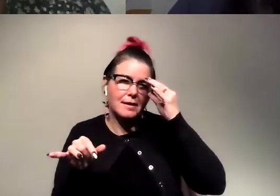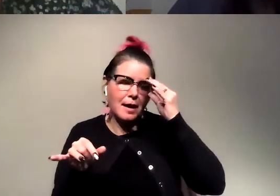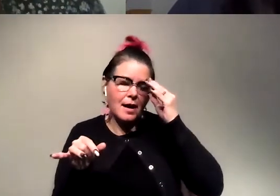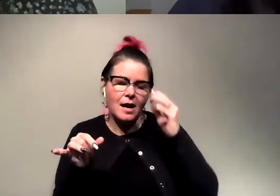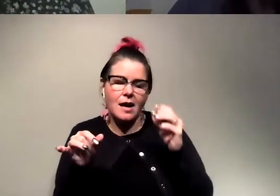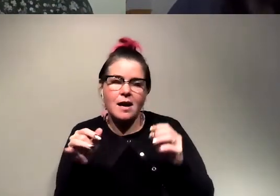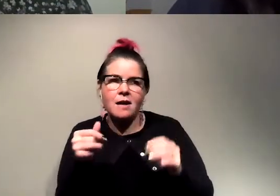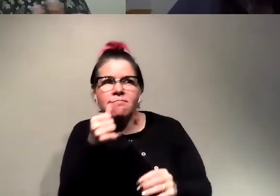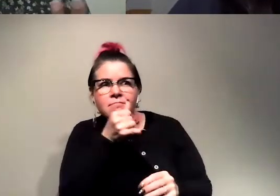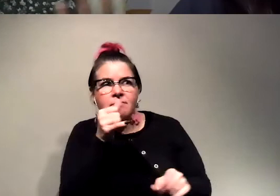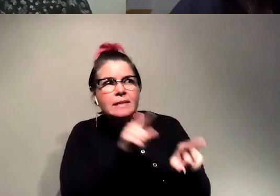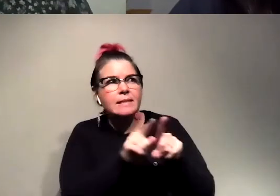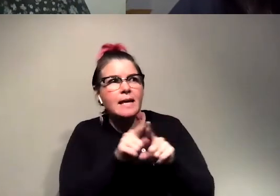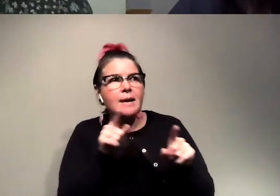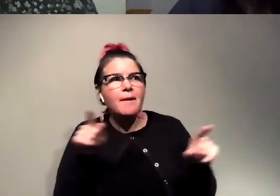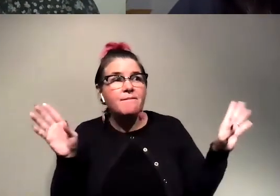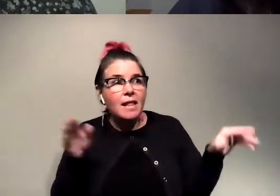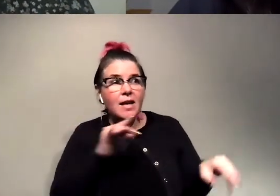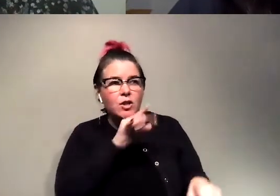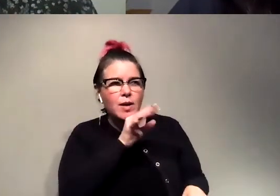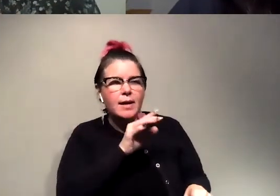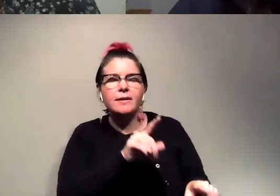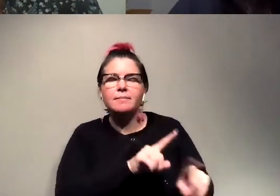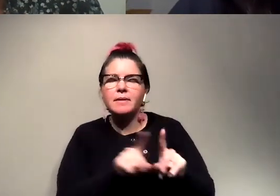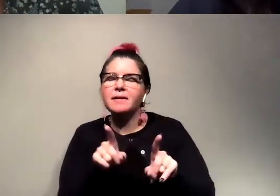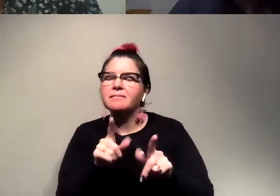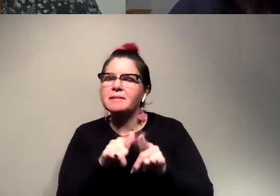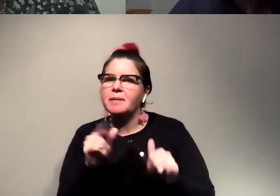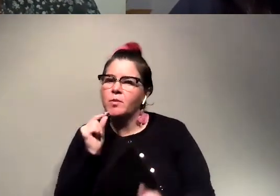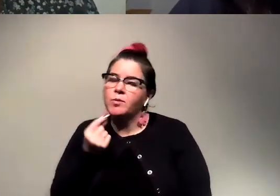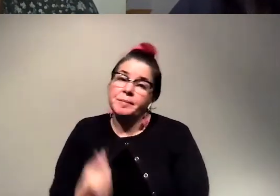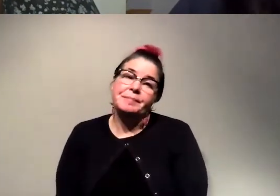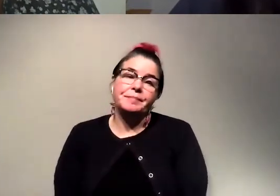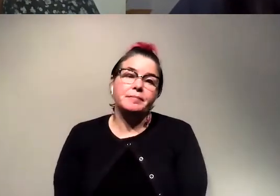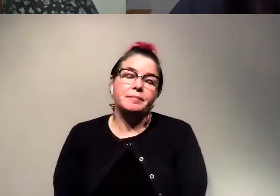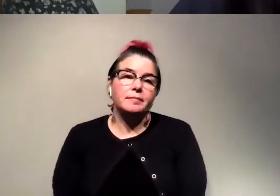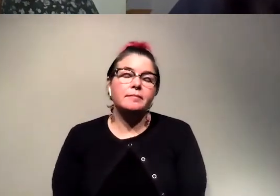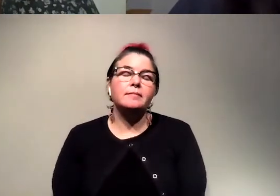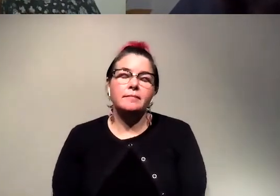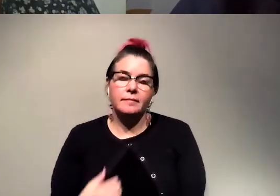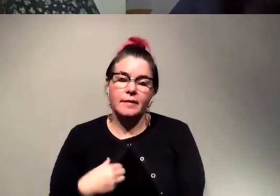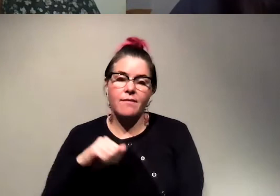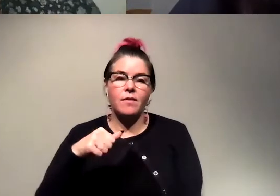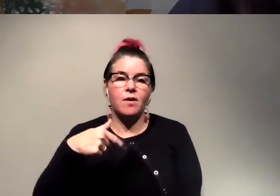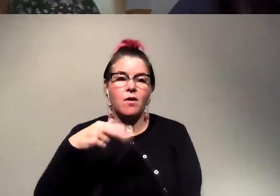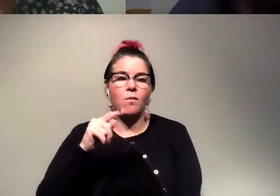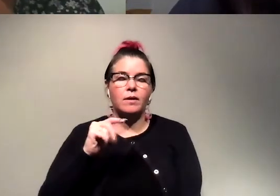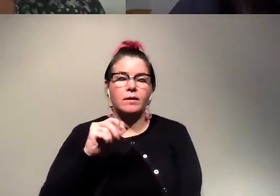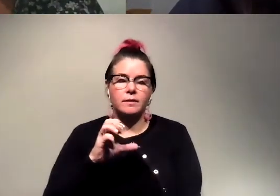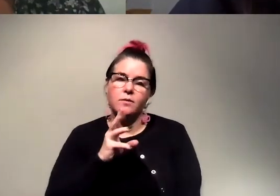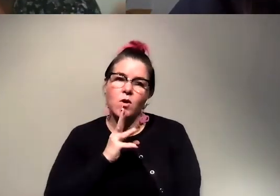fantastic as the flying dragons, but they are still pretty cool. And then we also have aquatic anoles.